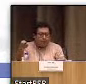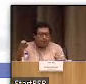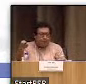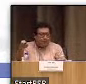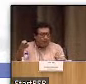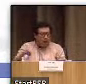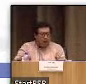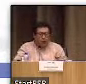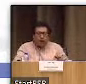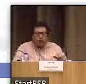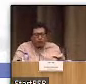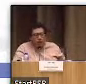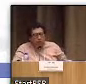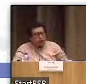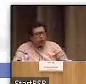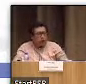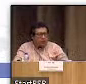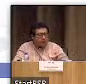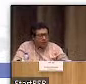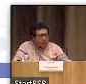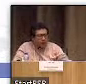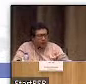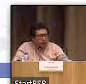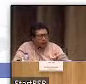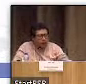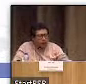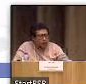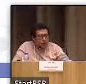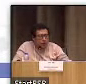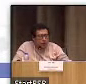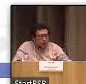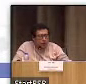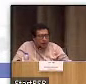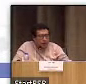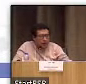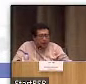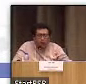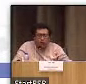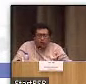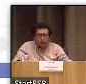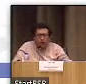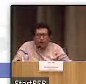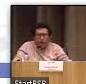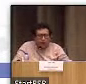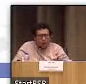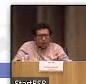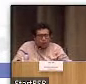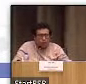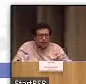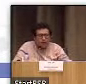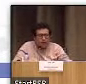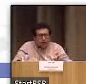methodological process. As a result, we have